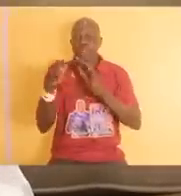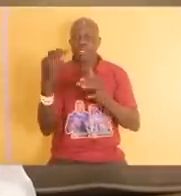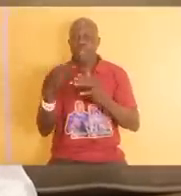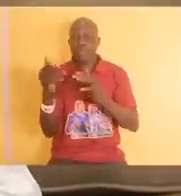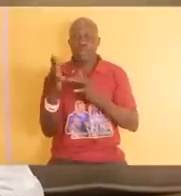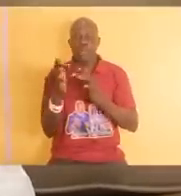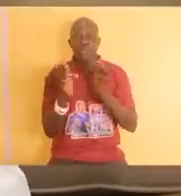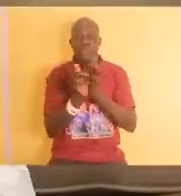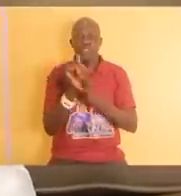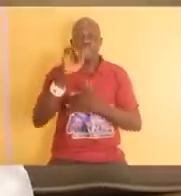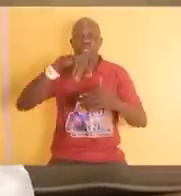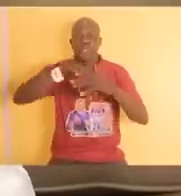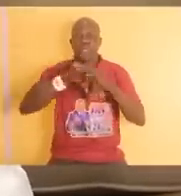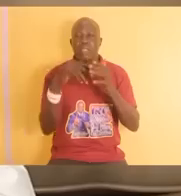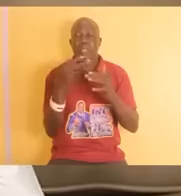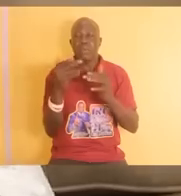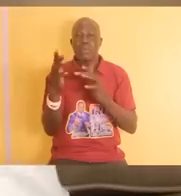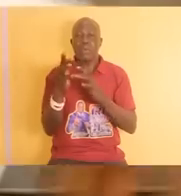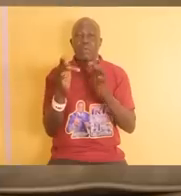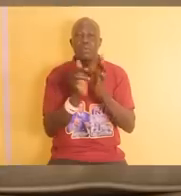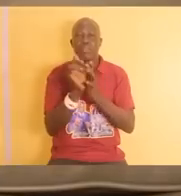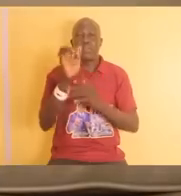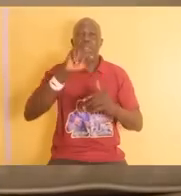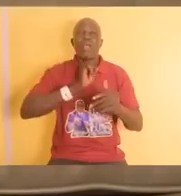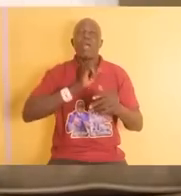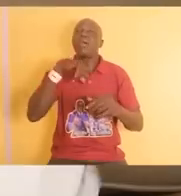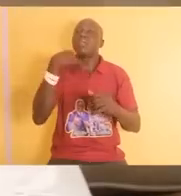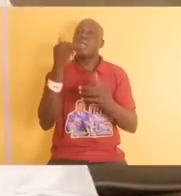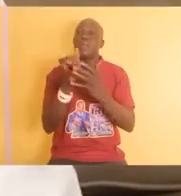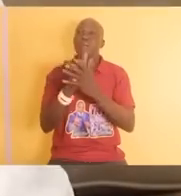You will. You will. You will. You will. You will. You will. You will.